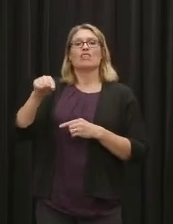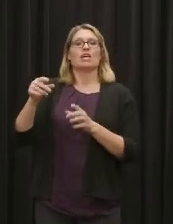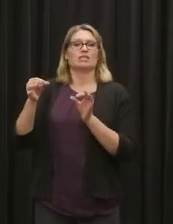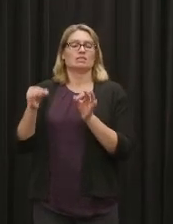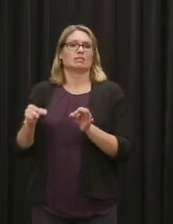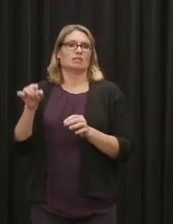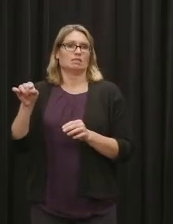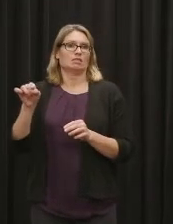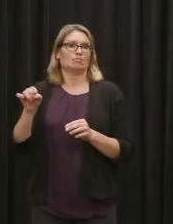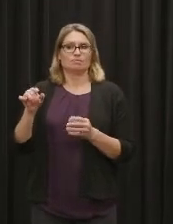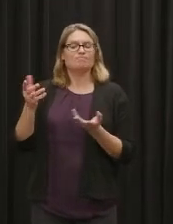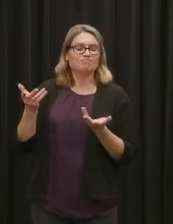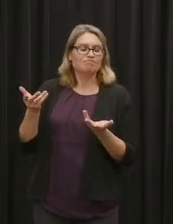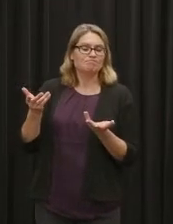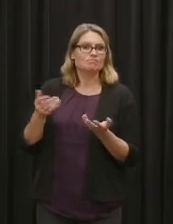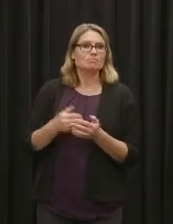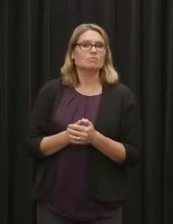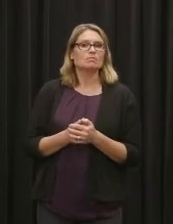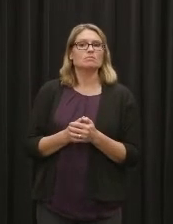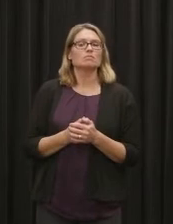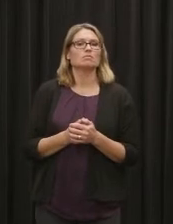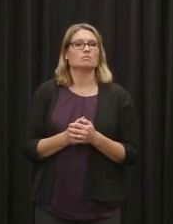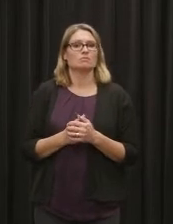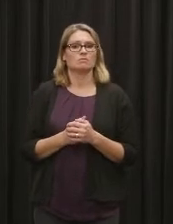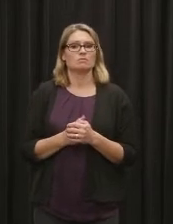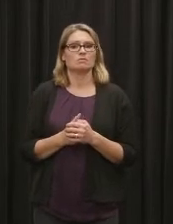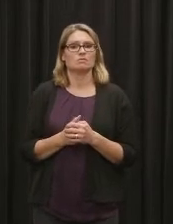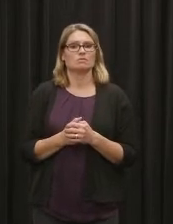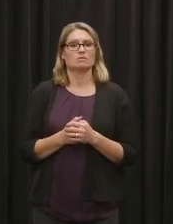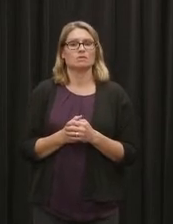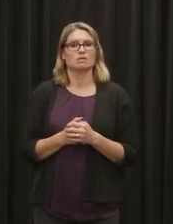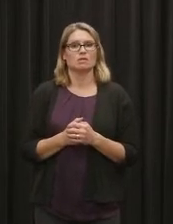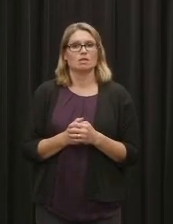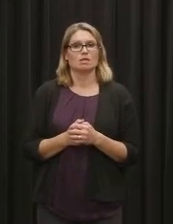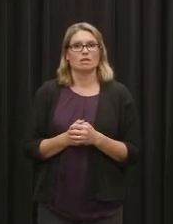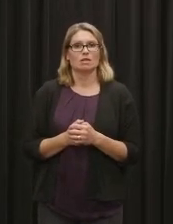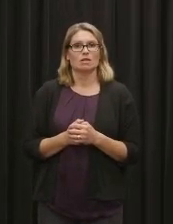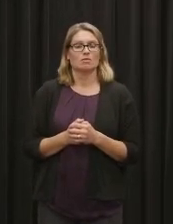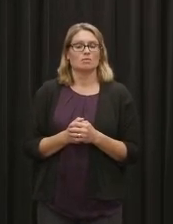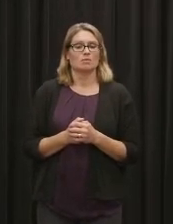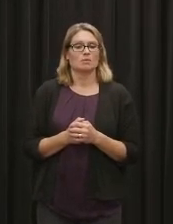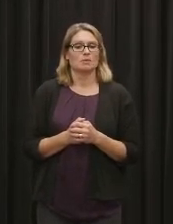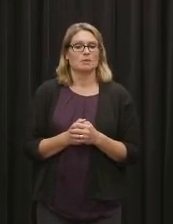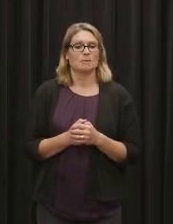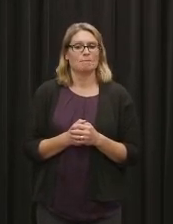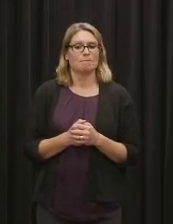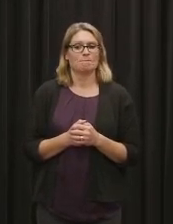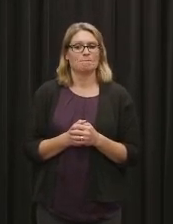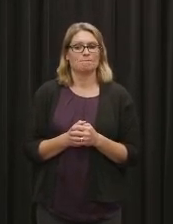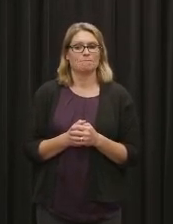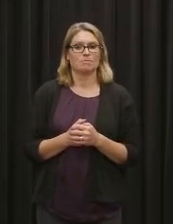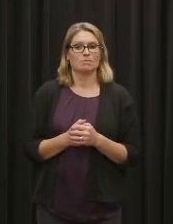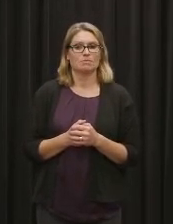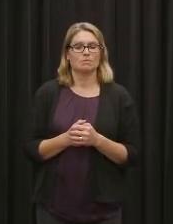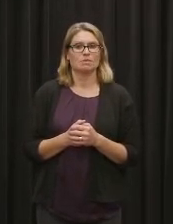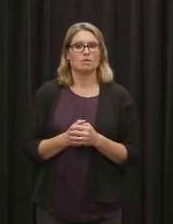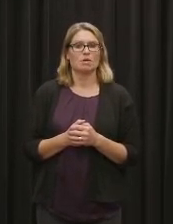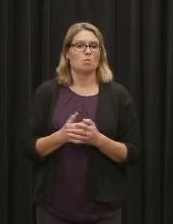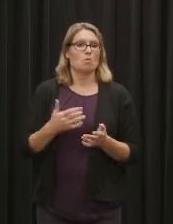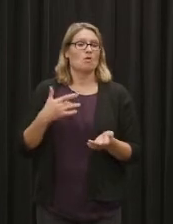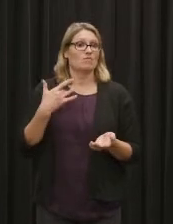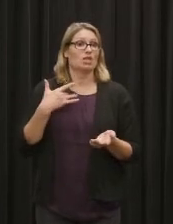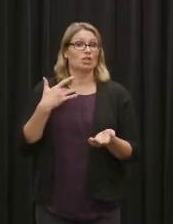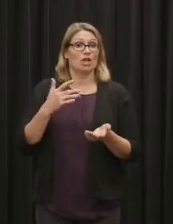decisions. And where it is logistically simple and where nursing